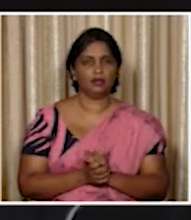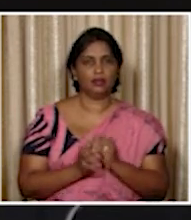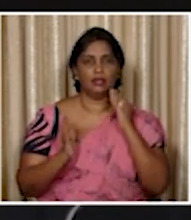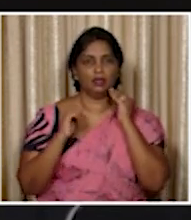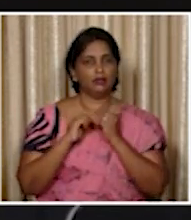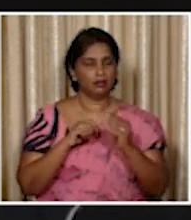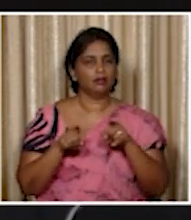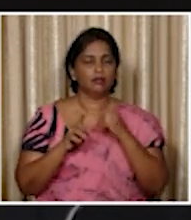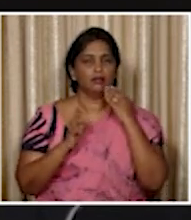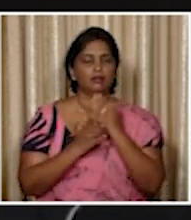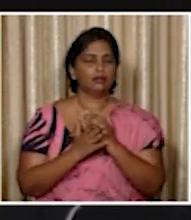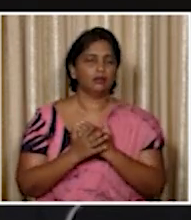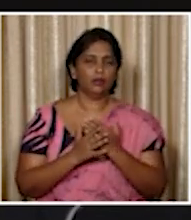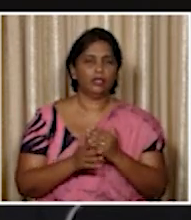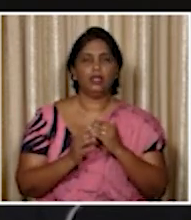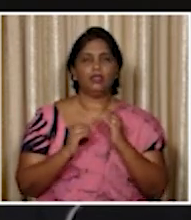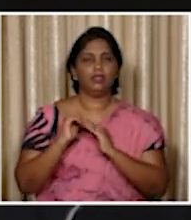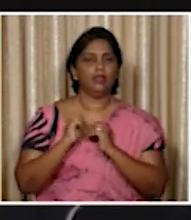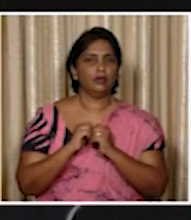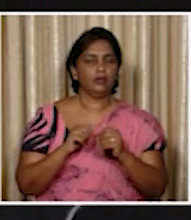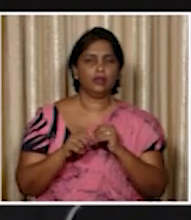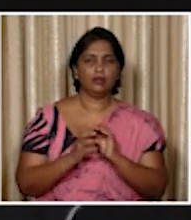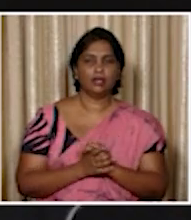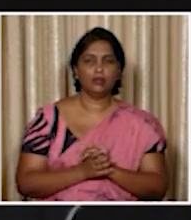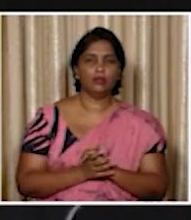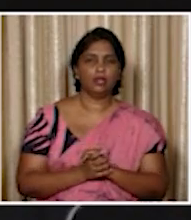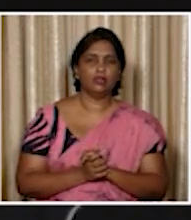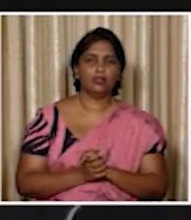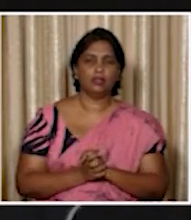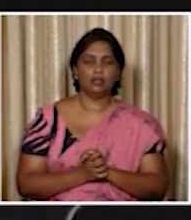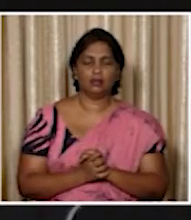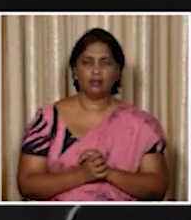government wants to intimidate, persecute, and punish its critics